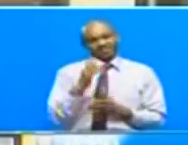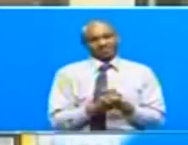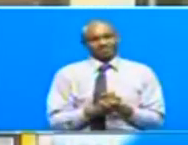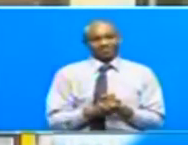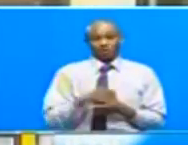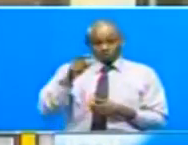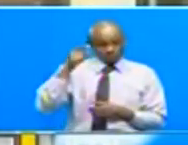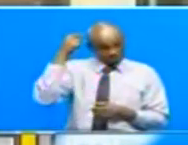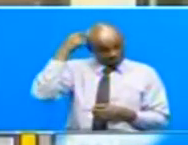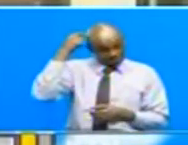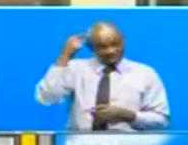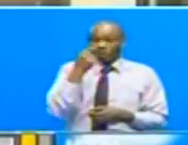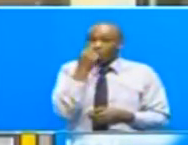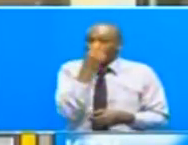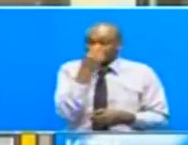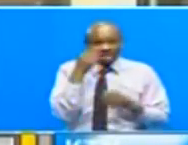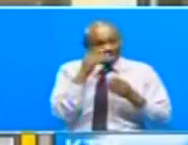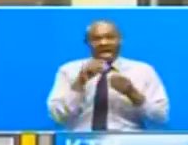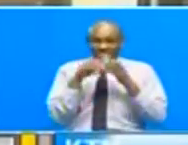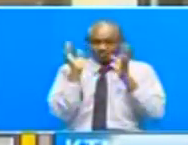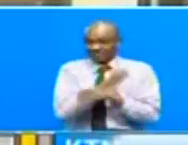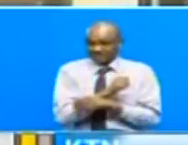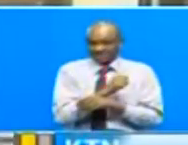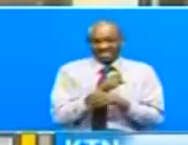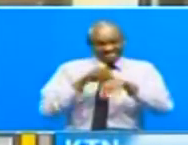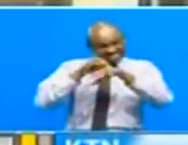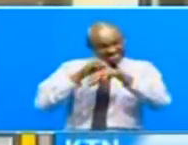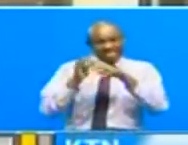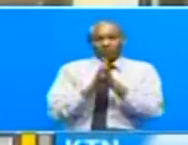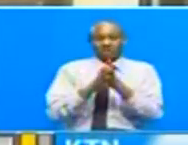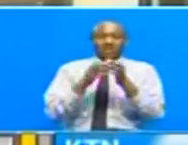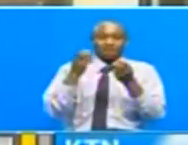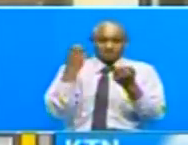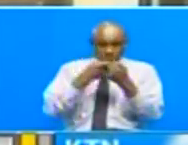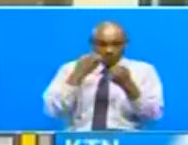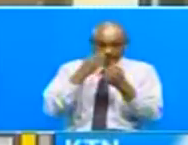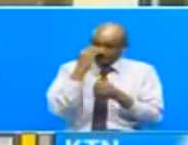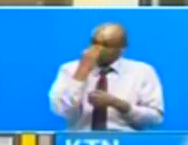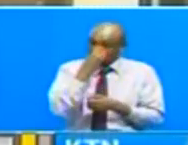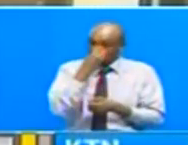tissue of the nose are missing, and therefore the skin and the bones that cover